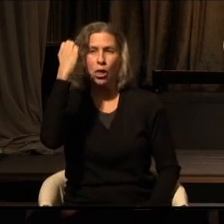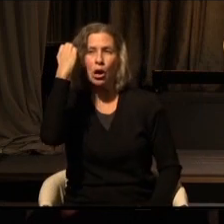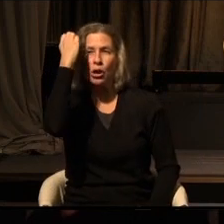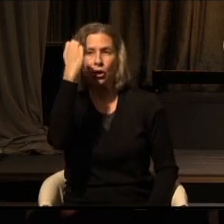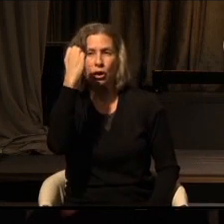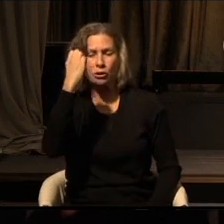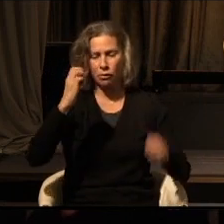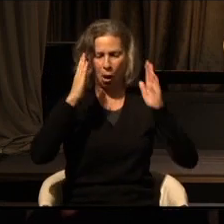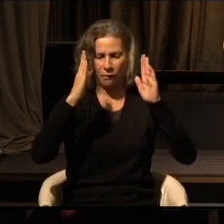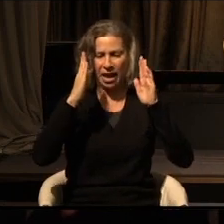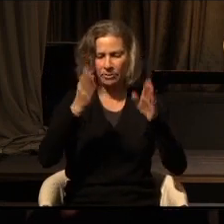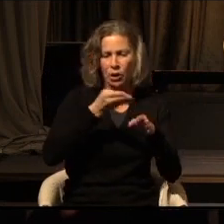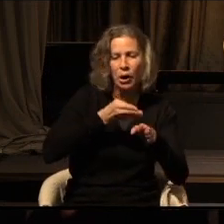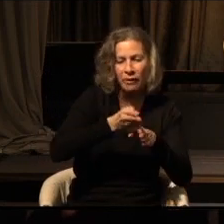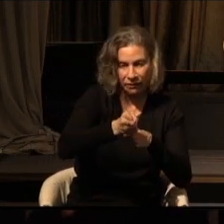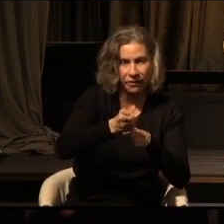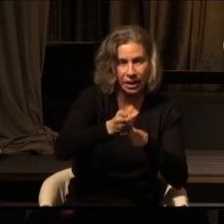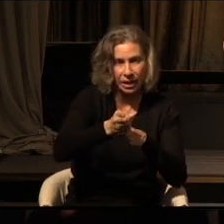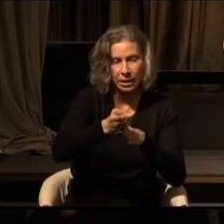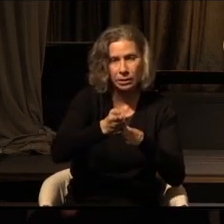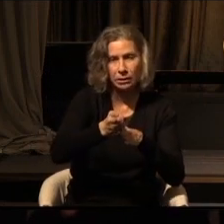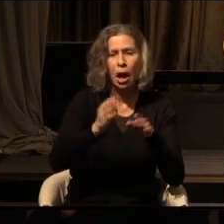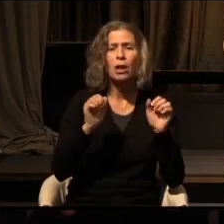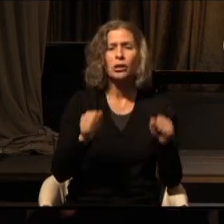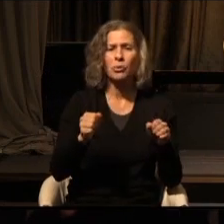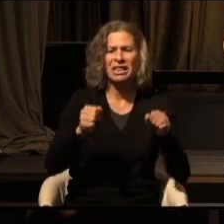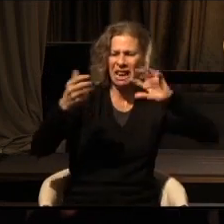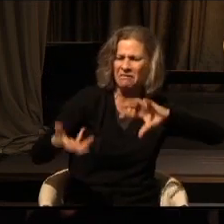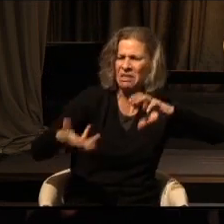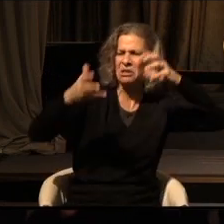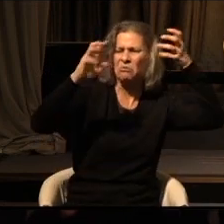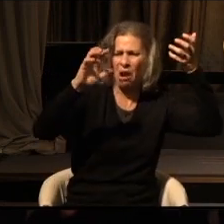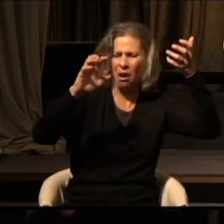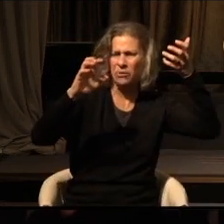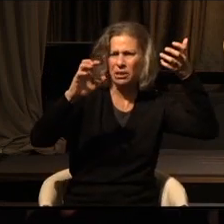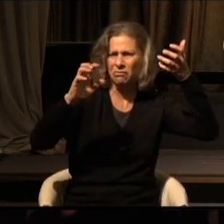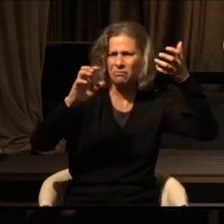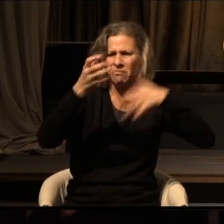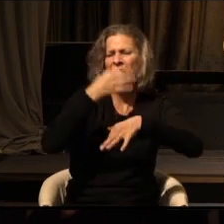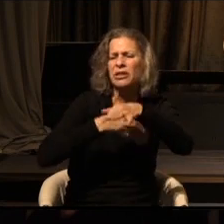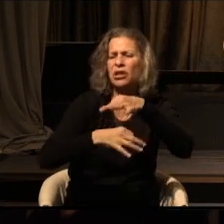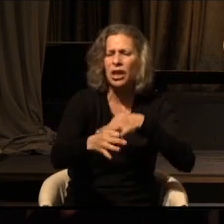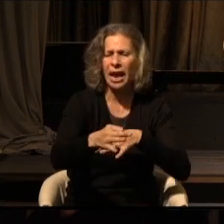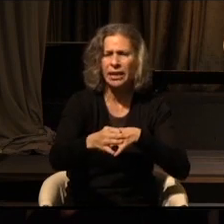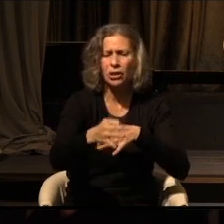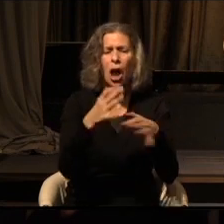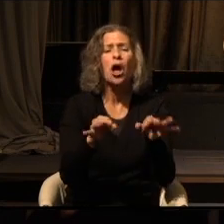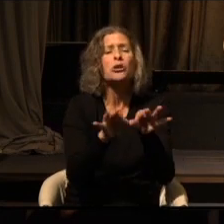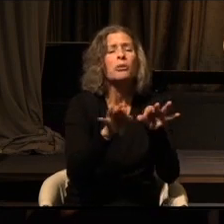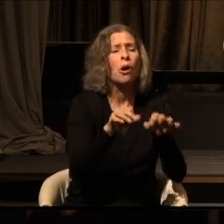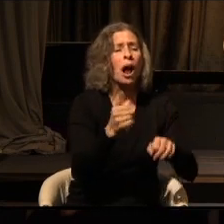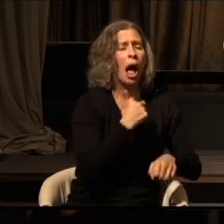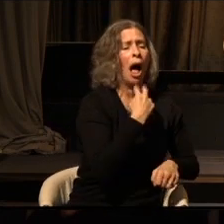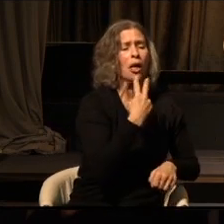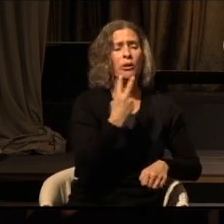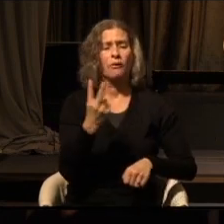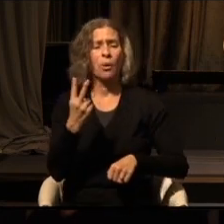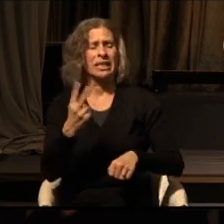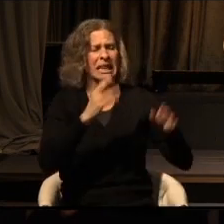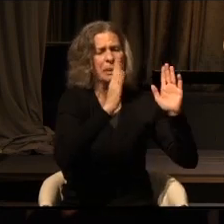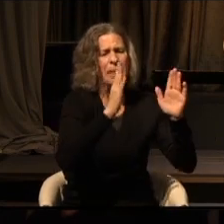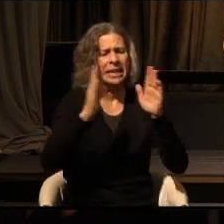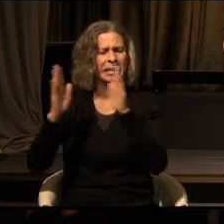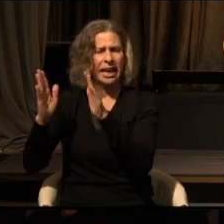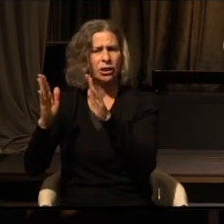of our field so that we can disrupt it to make sure that other voices can truly be heard